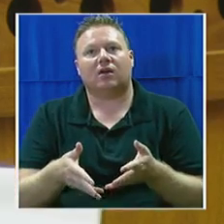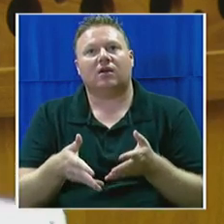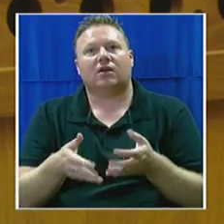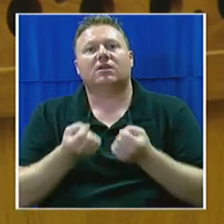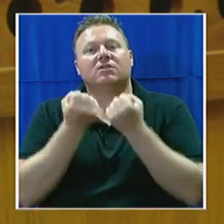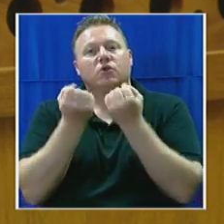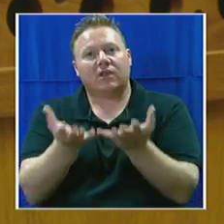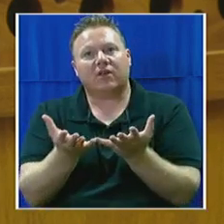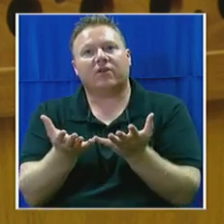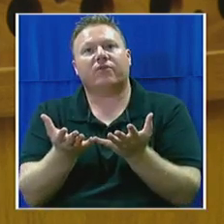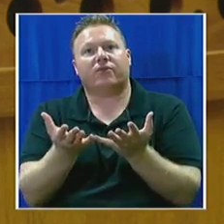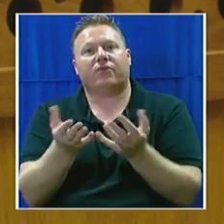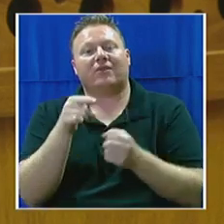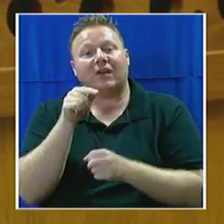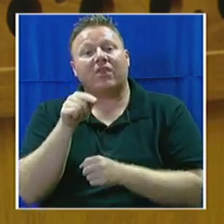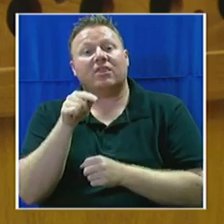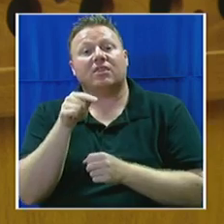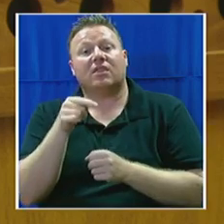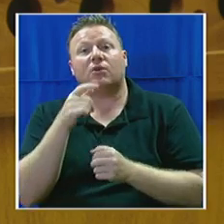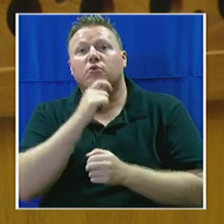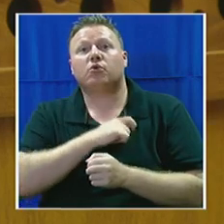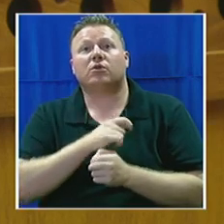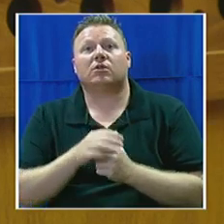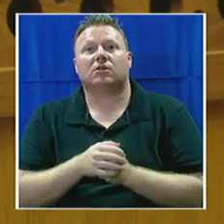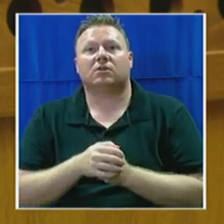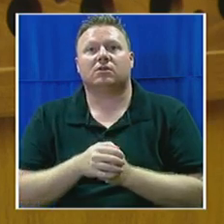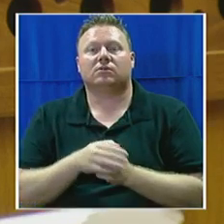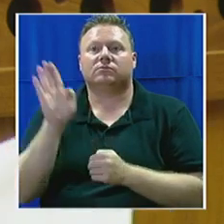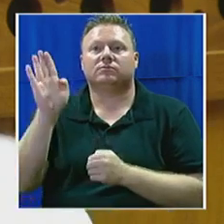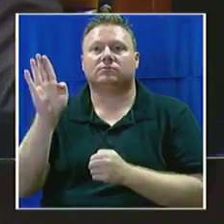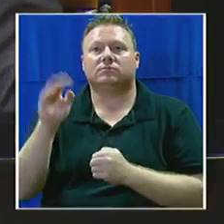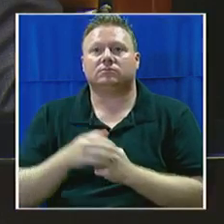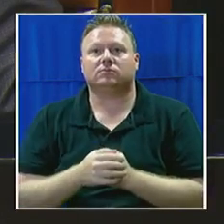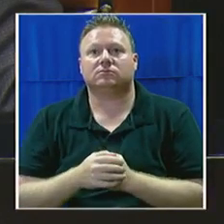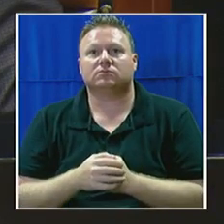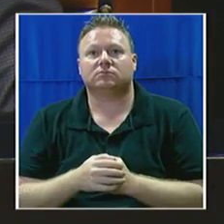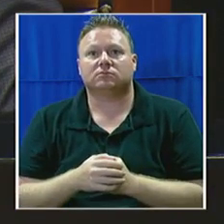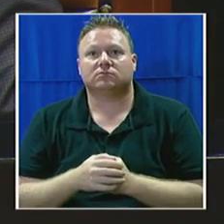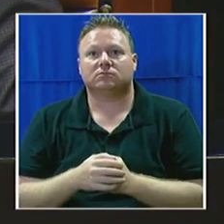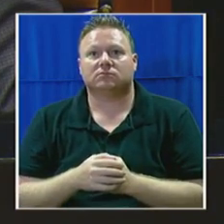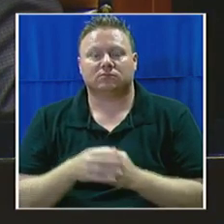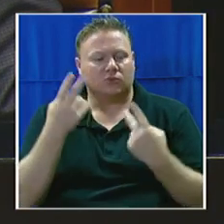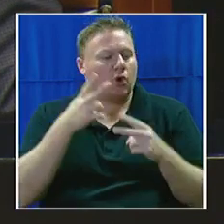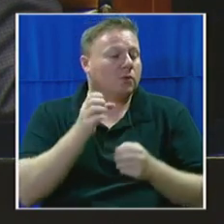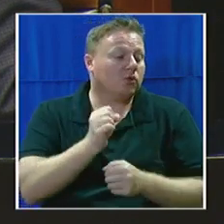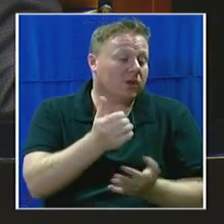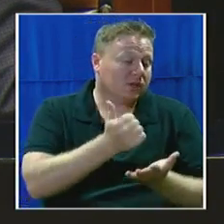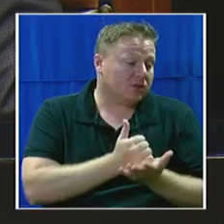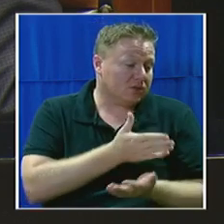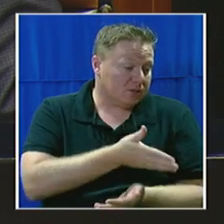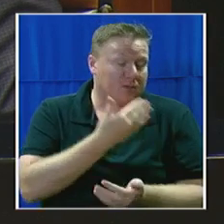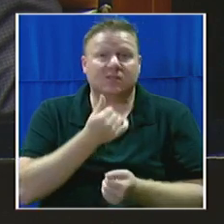give that account. Honorable Somio, can you take your seat, please?